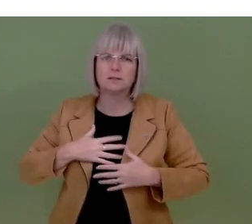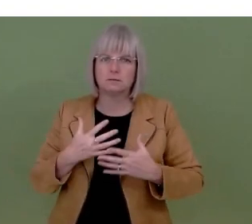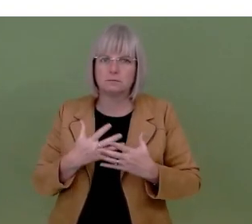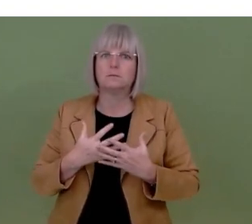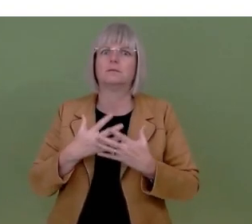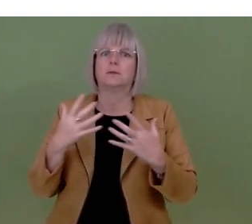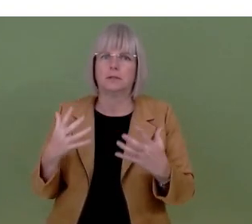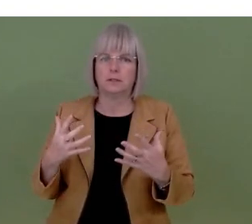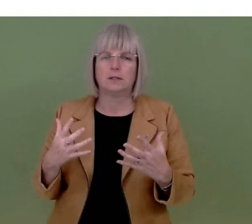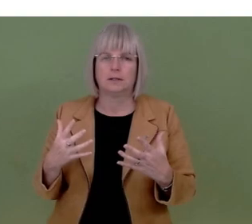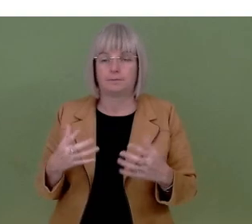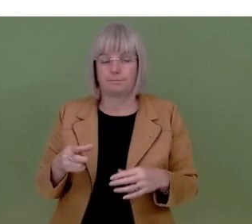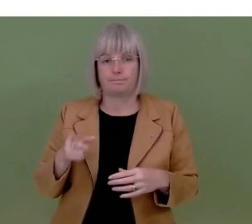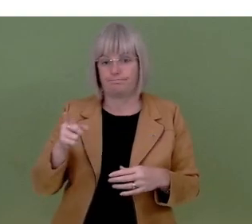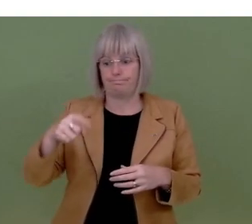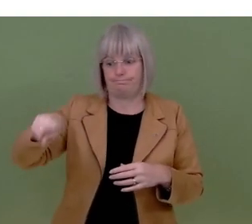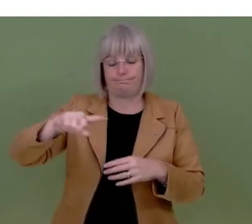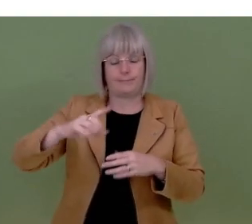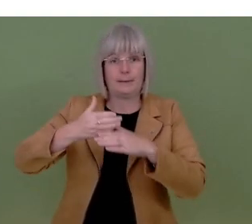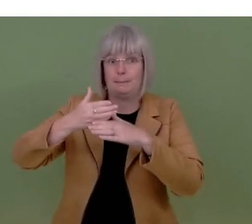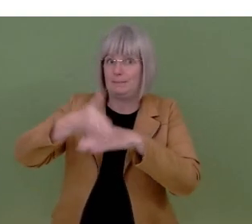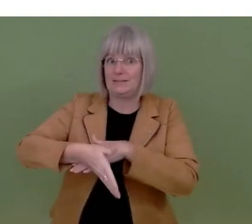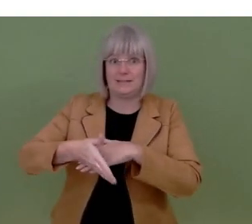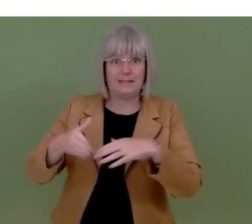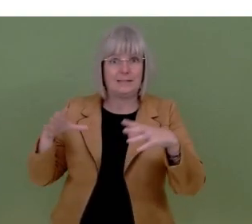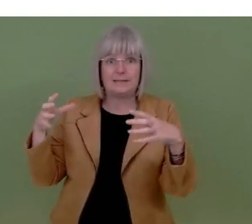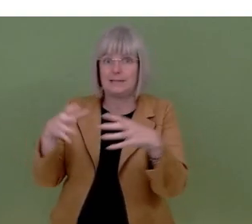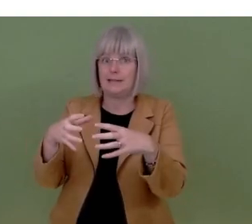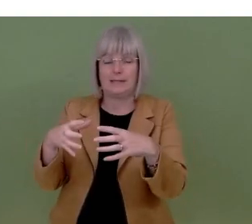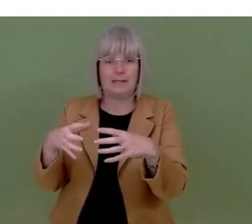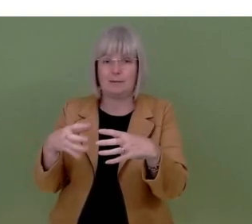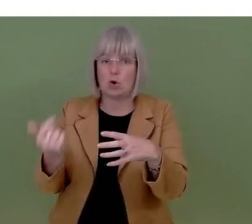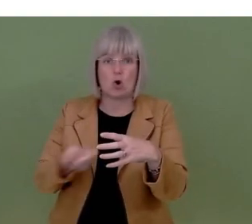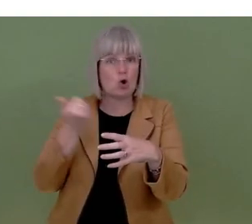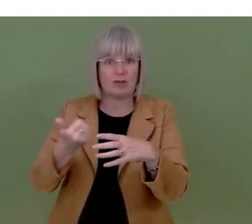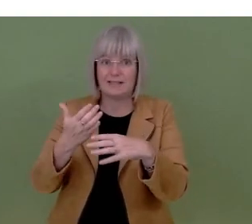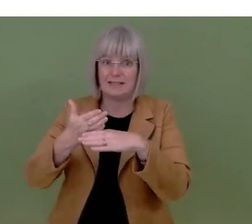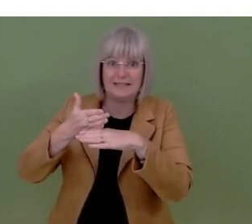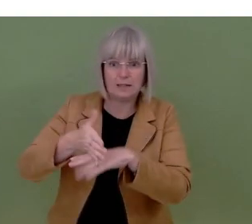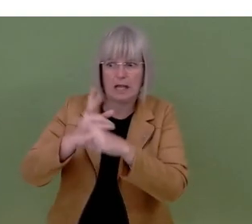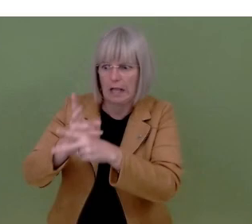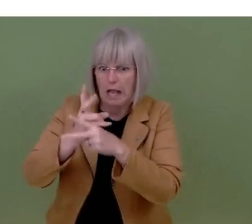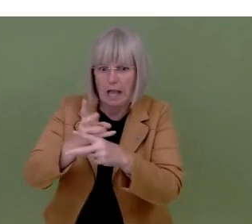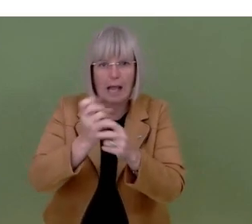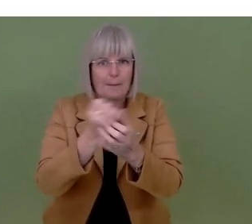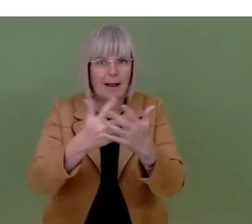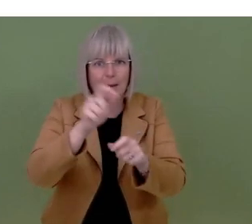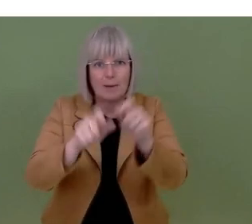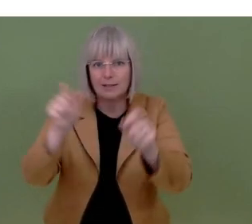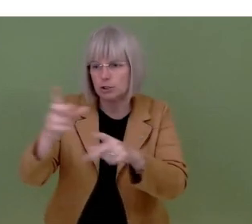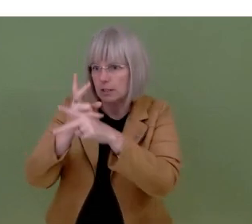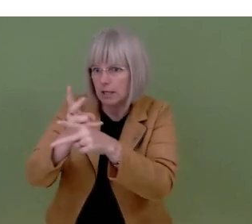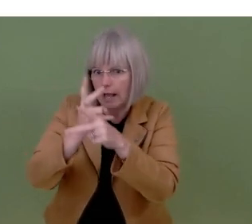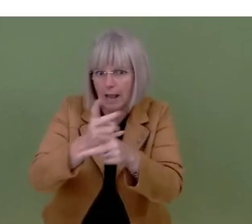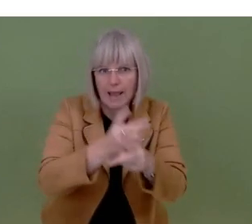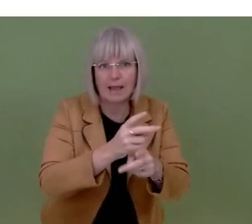this very busy team who were overstretched and caring for many patients with complex physical